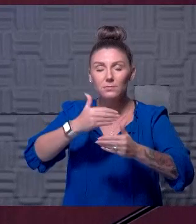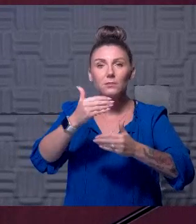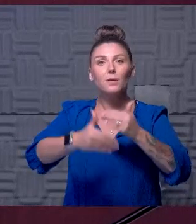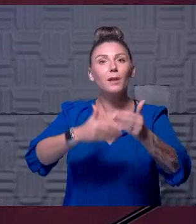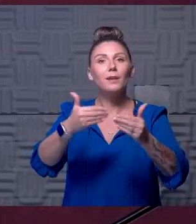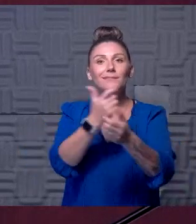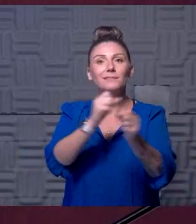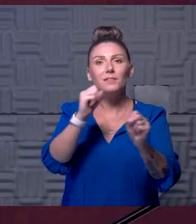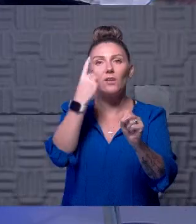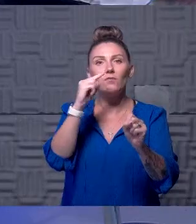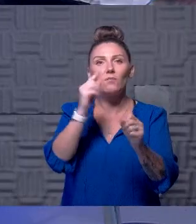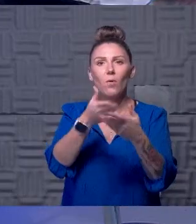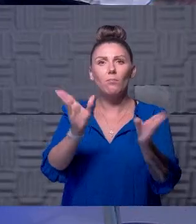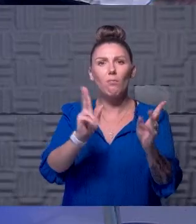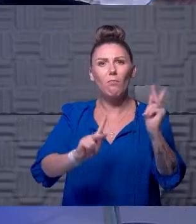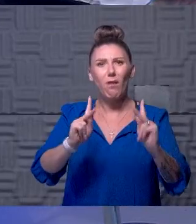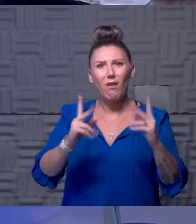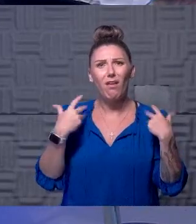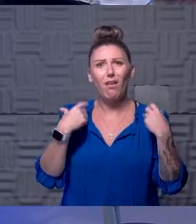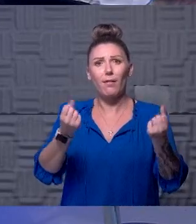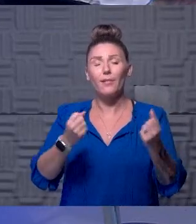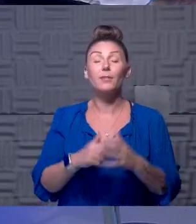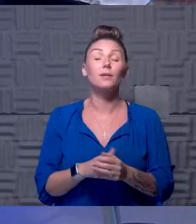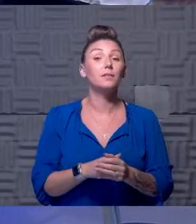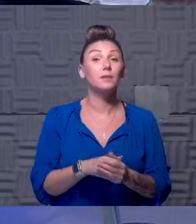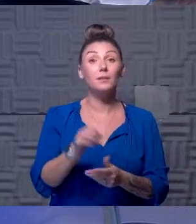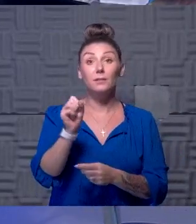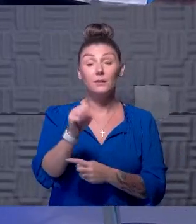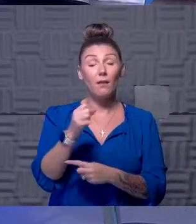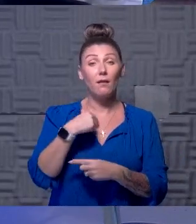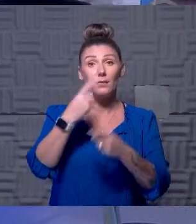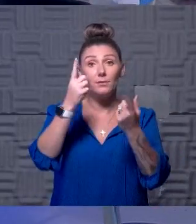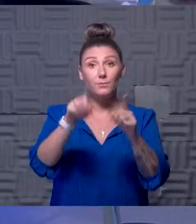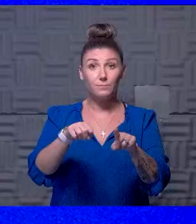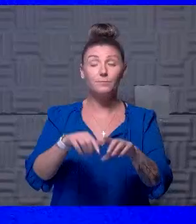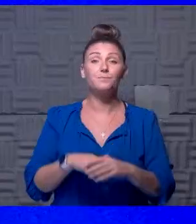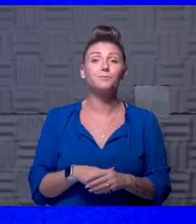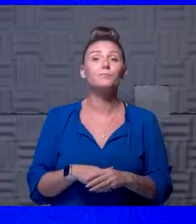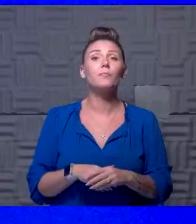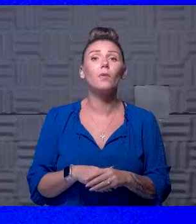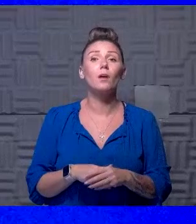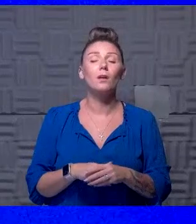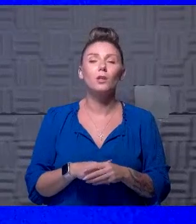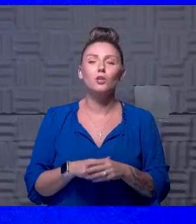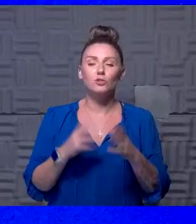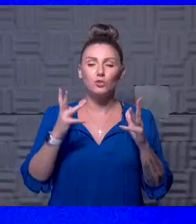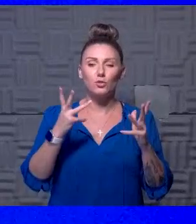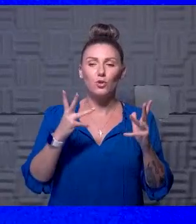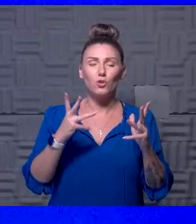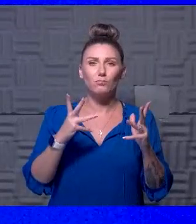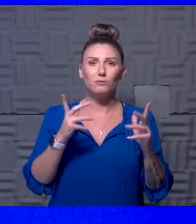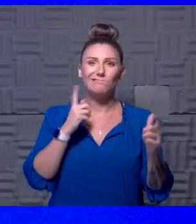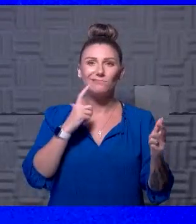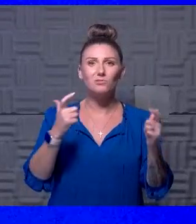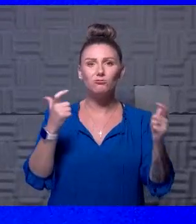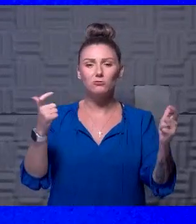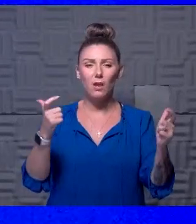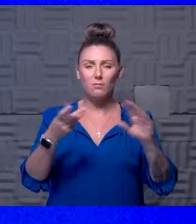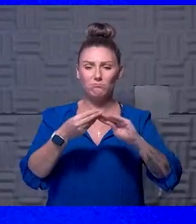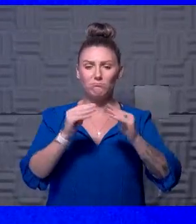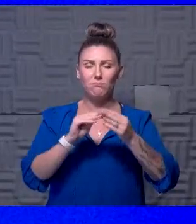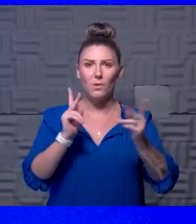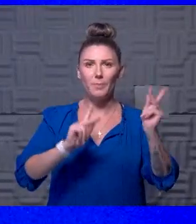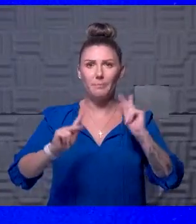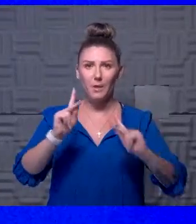for the public health. Yeah, you don't want to crash your starship. Right. Yeah, no, I agree. I think there is already a large contingent of people, or a